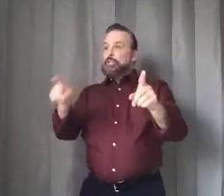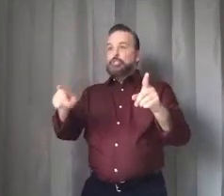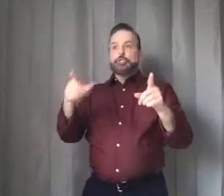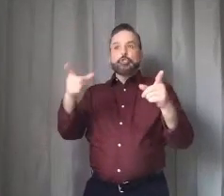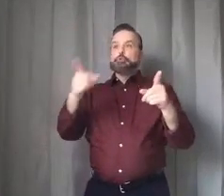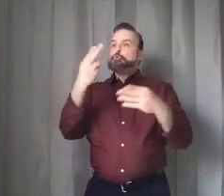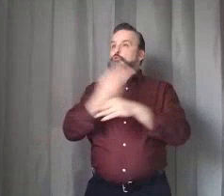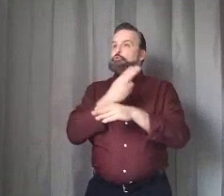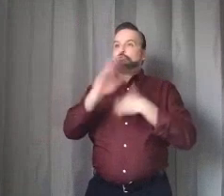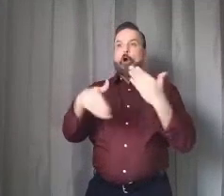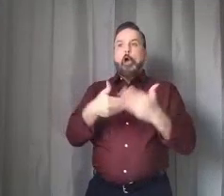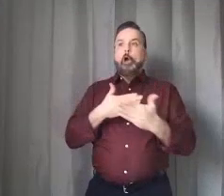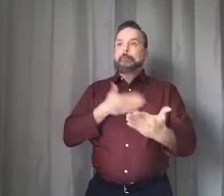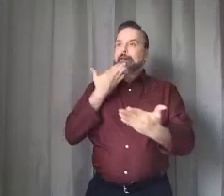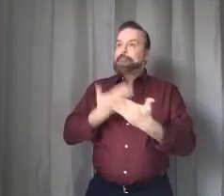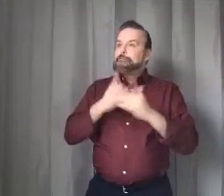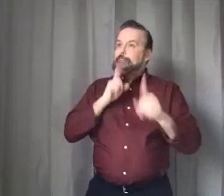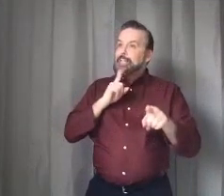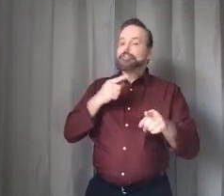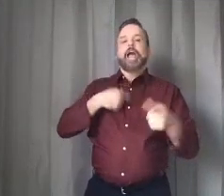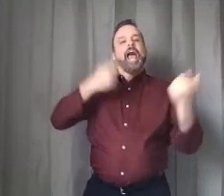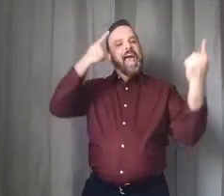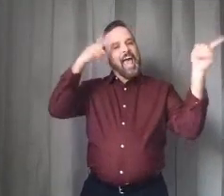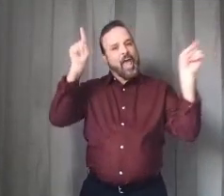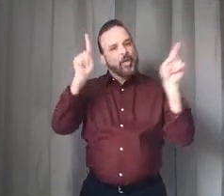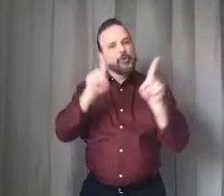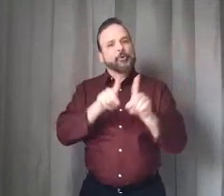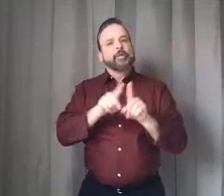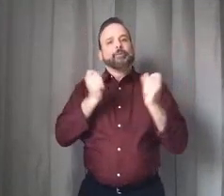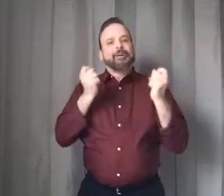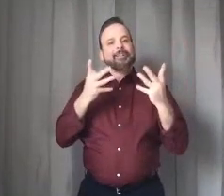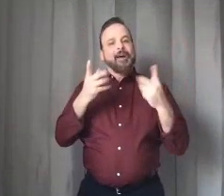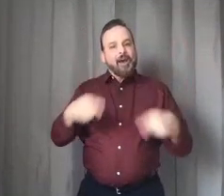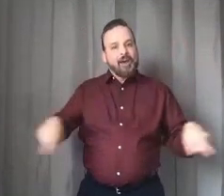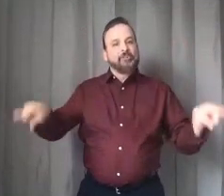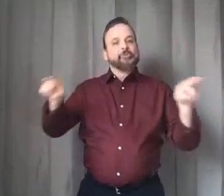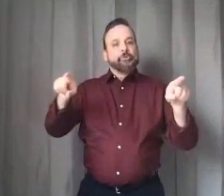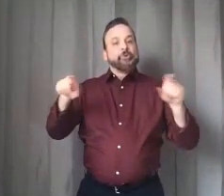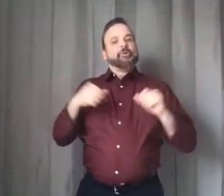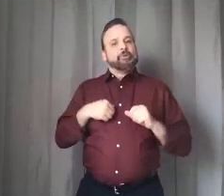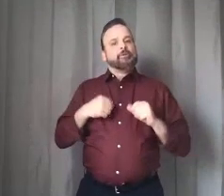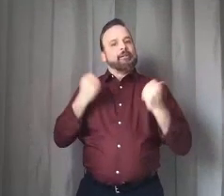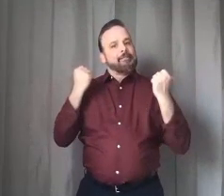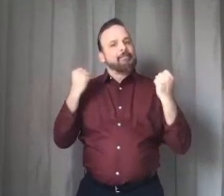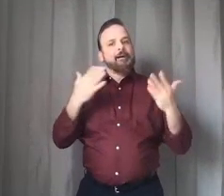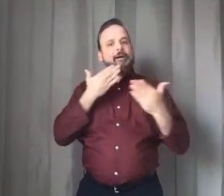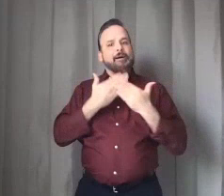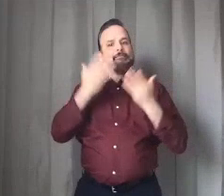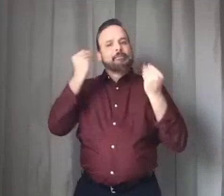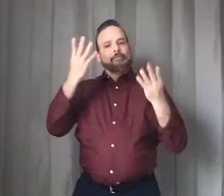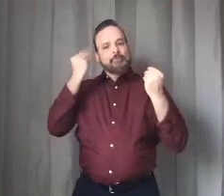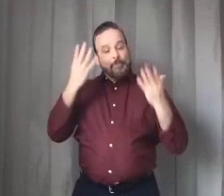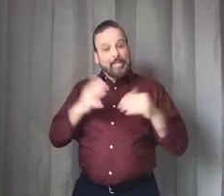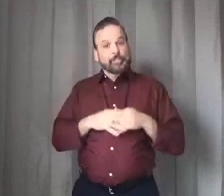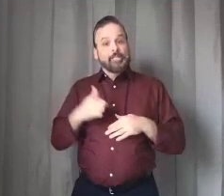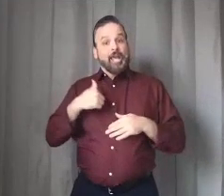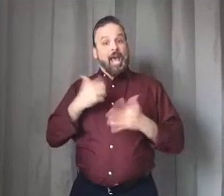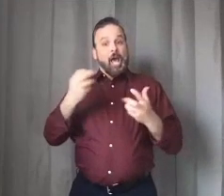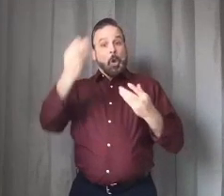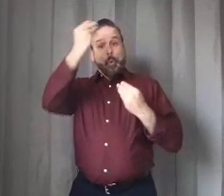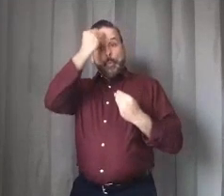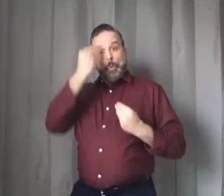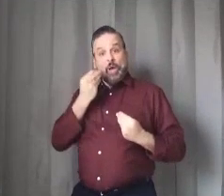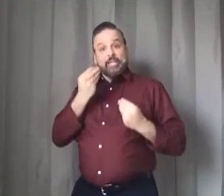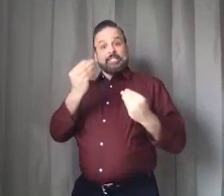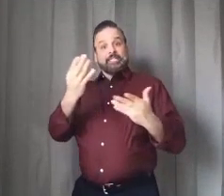but no, I agree with a lot of what y'all said. Is a lot of different great information. I want to say that I know